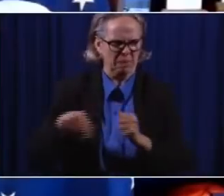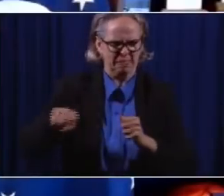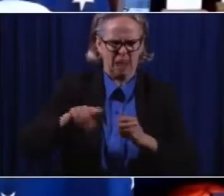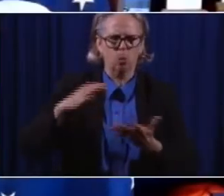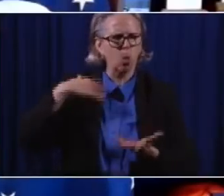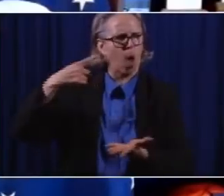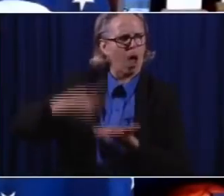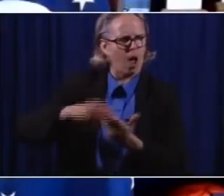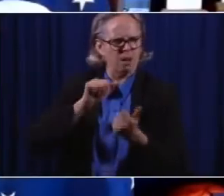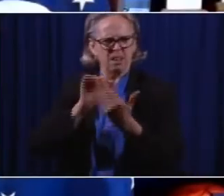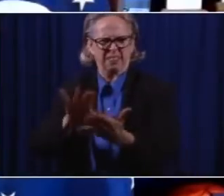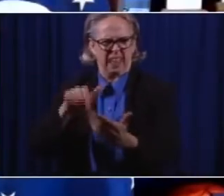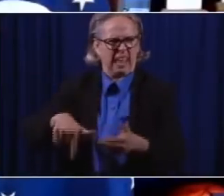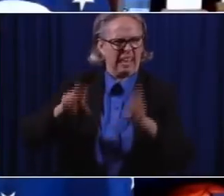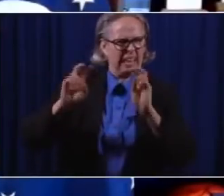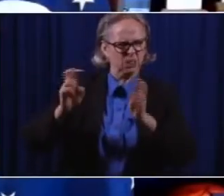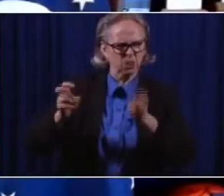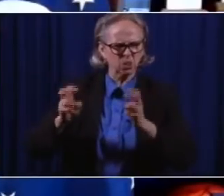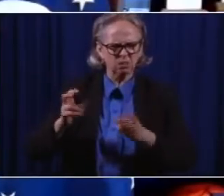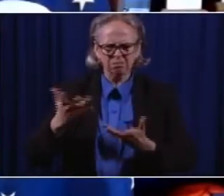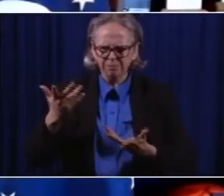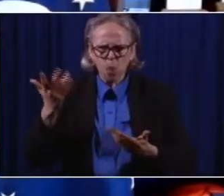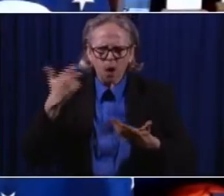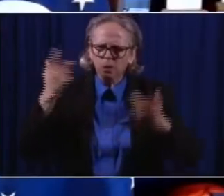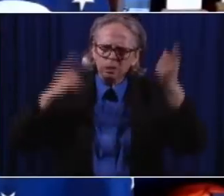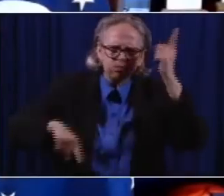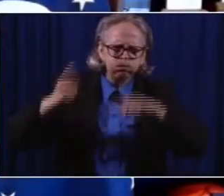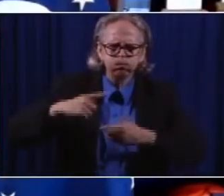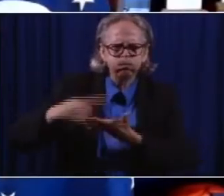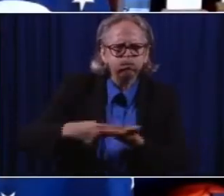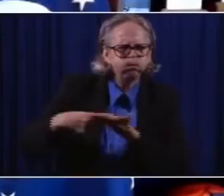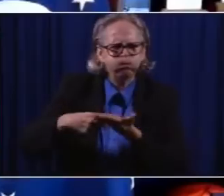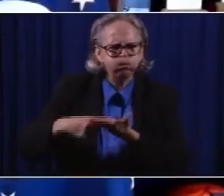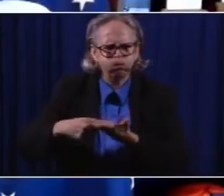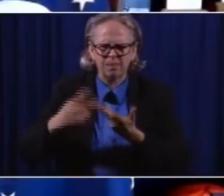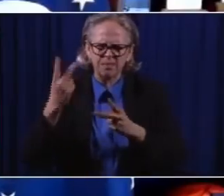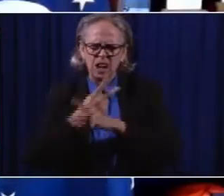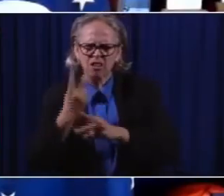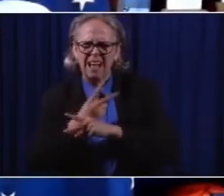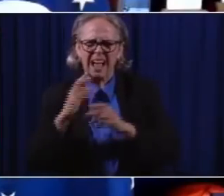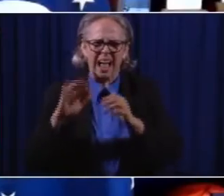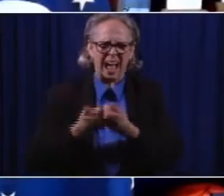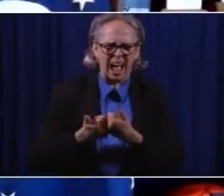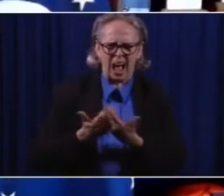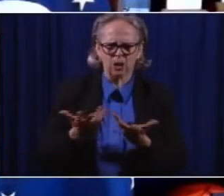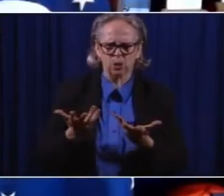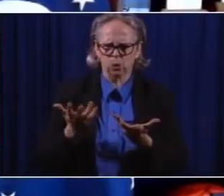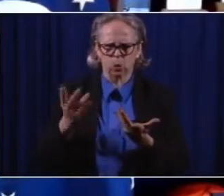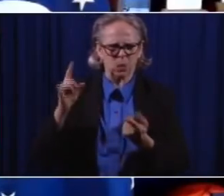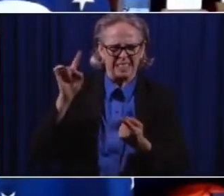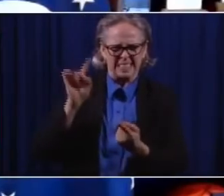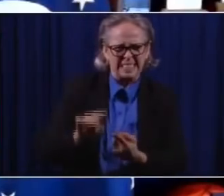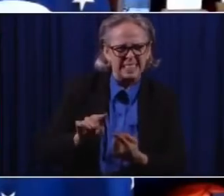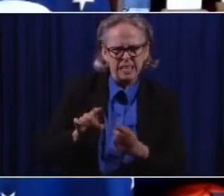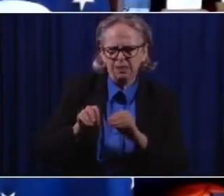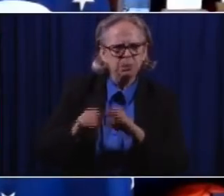them to find every collaborative way that we can to reduce the spread of the virus,